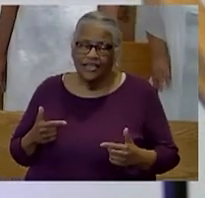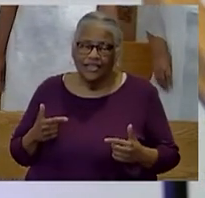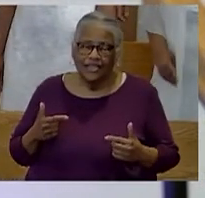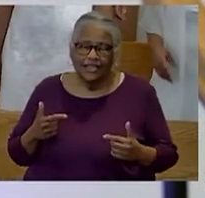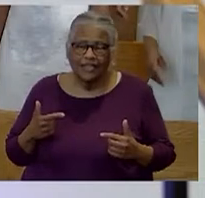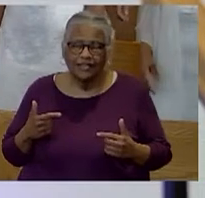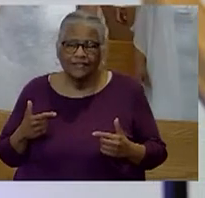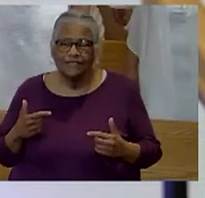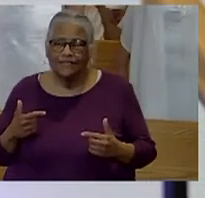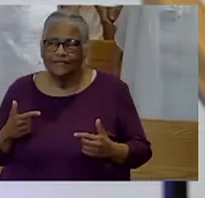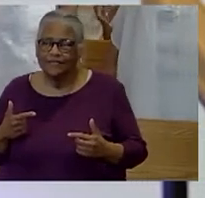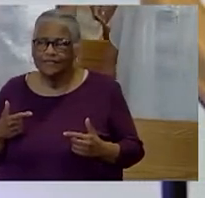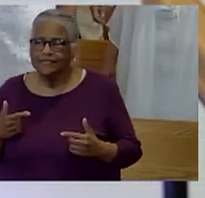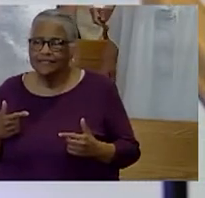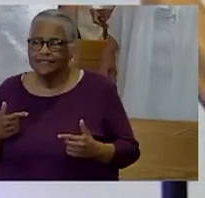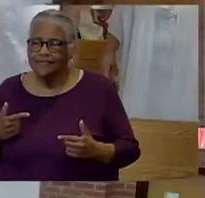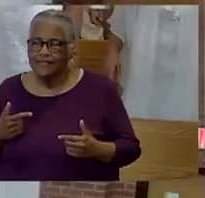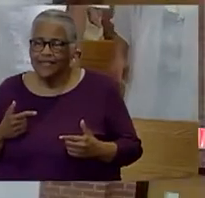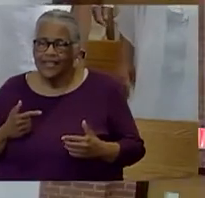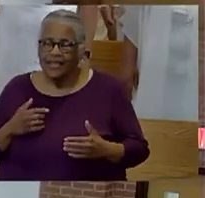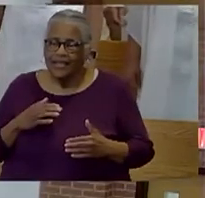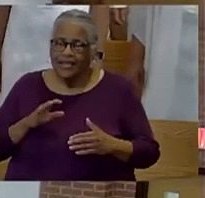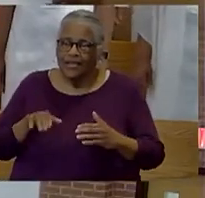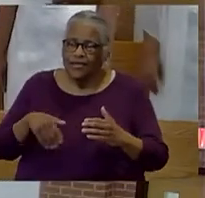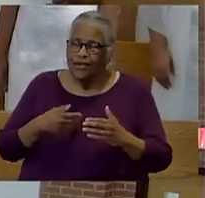Because. Amen.